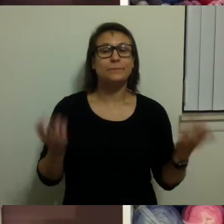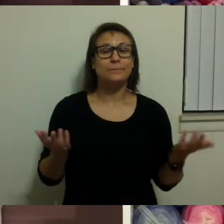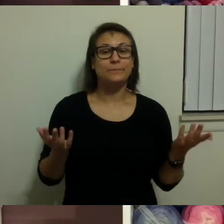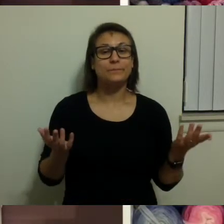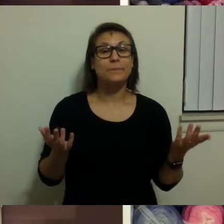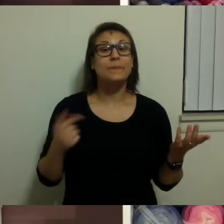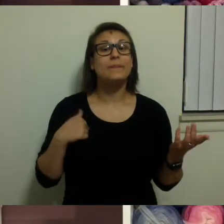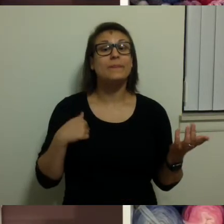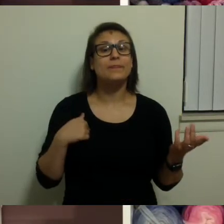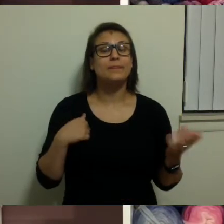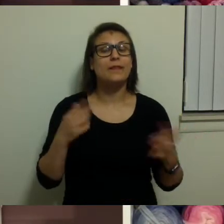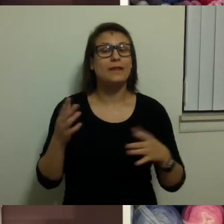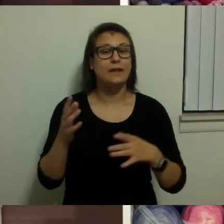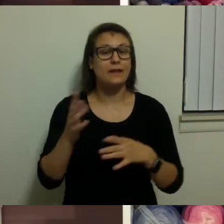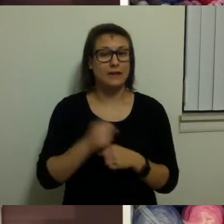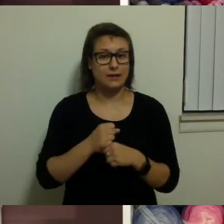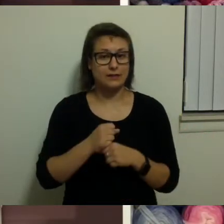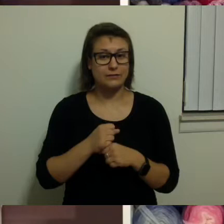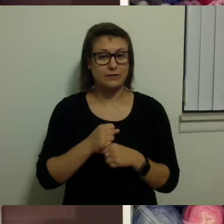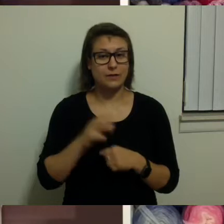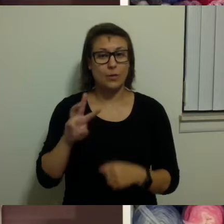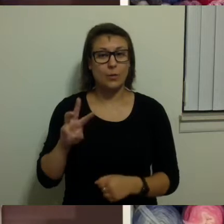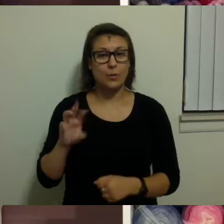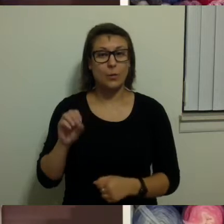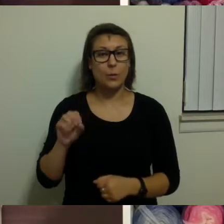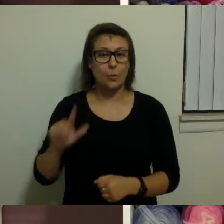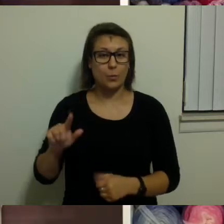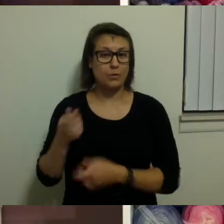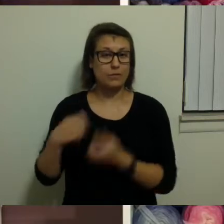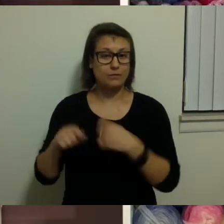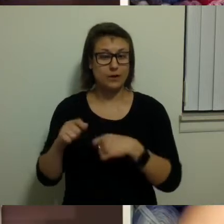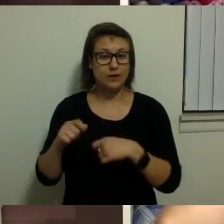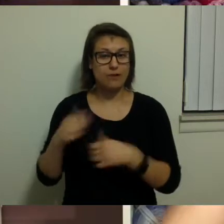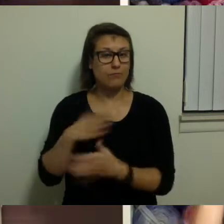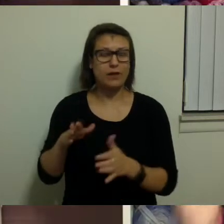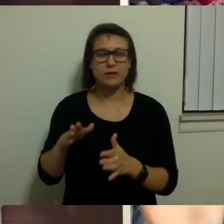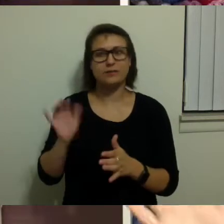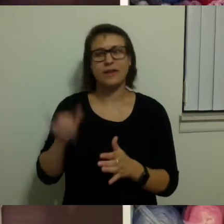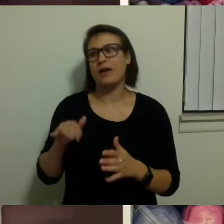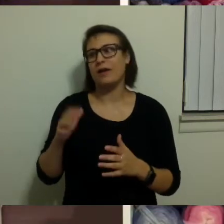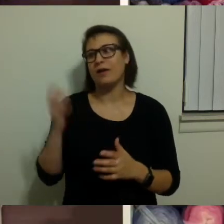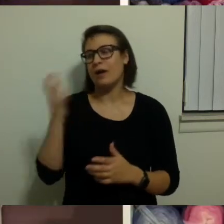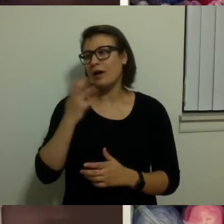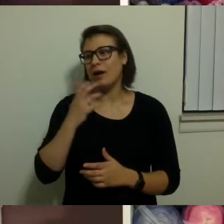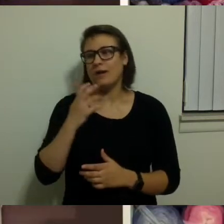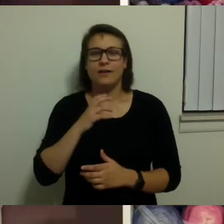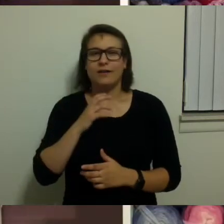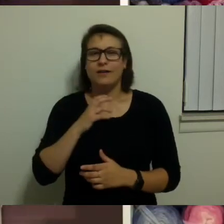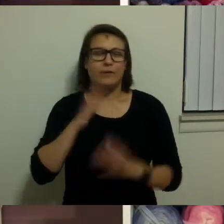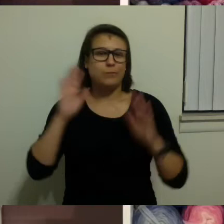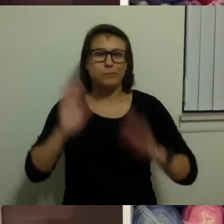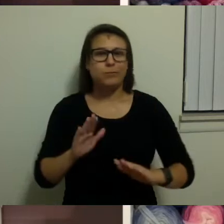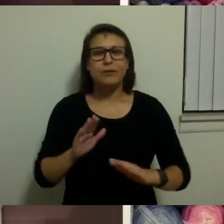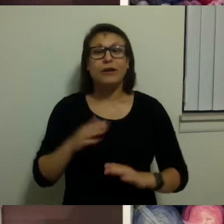But I did get, my wool swap package. So that was, oh my goodness, that was so much shenanigans. My wool